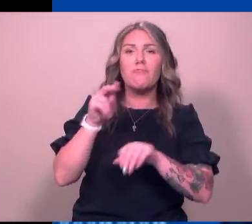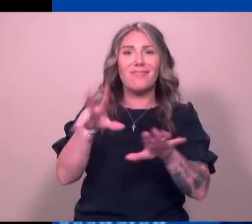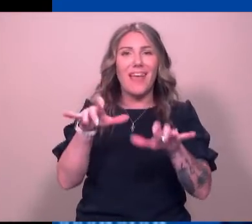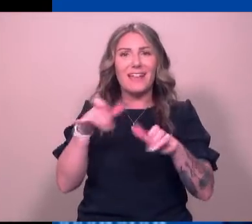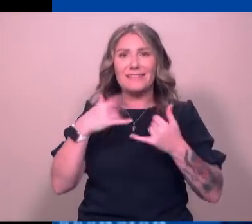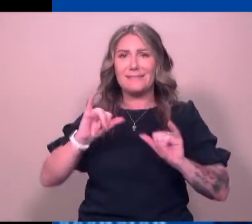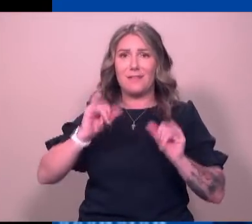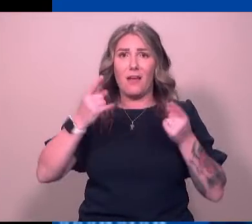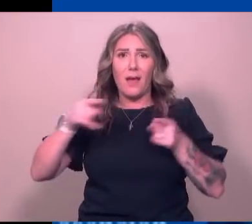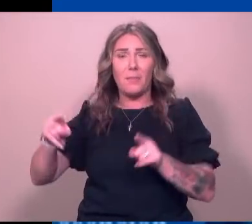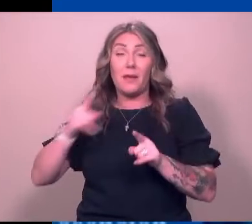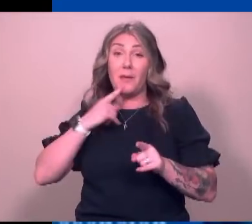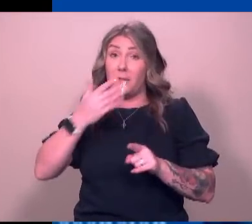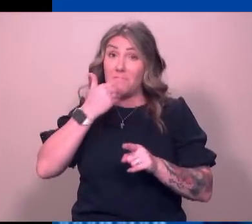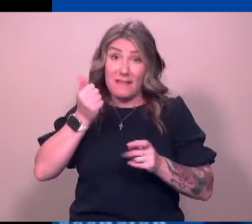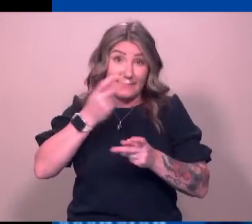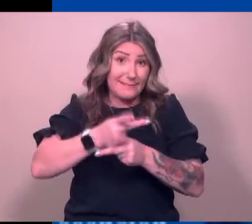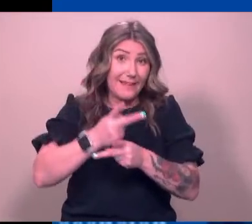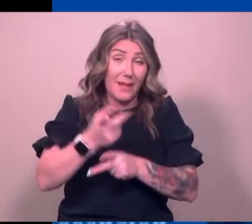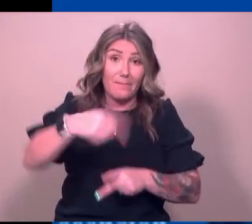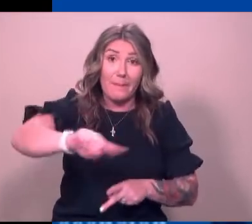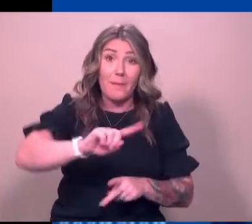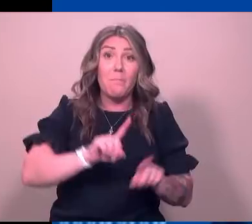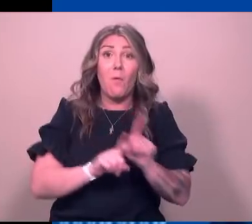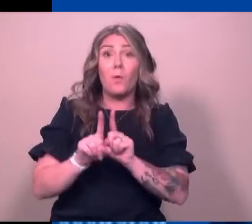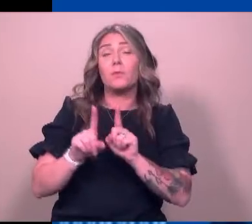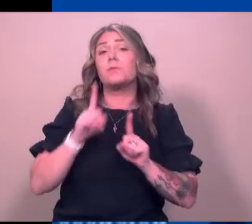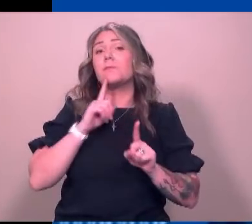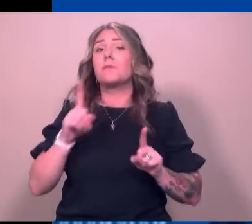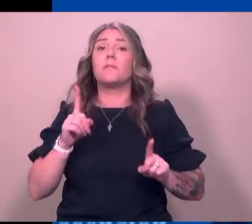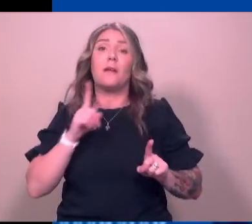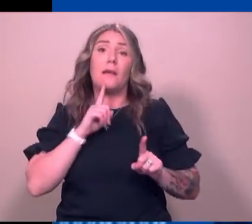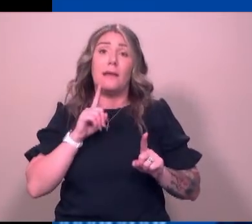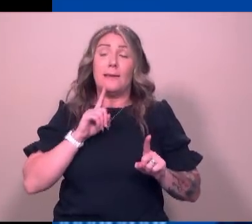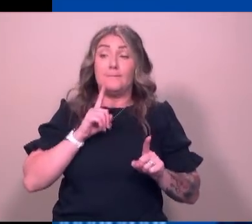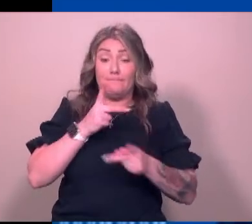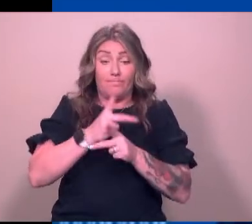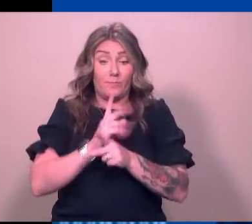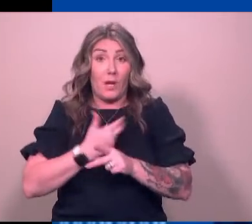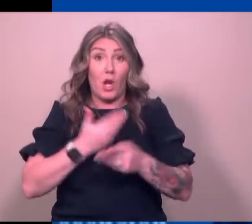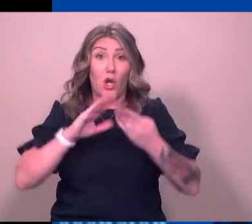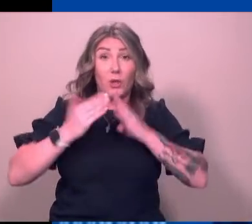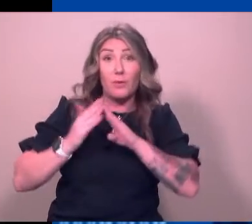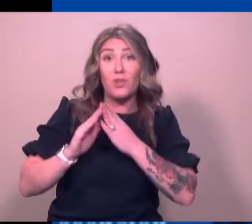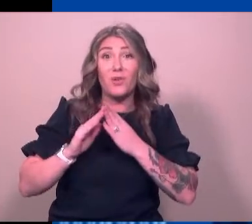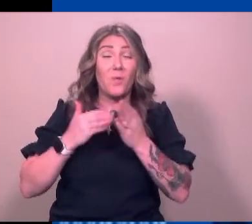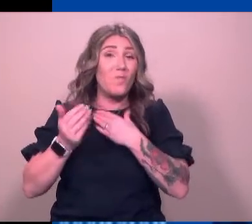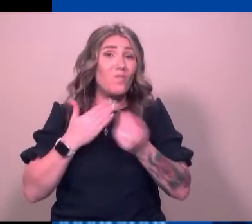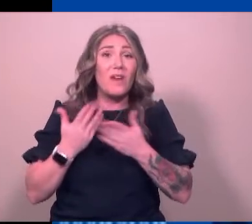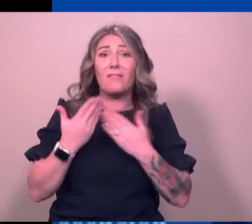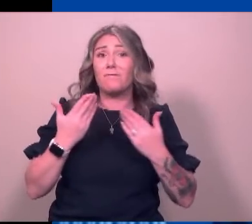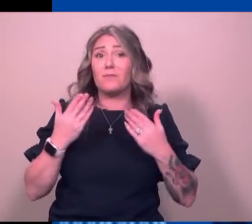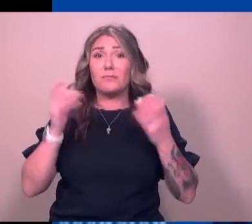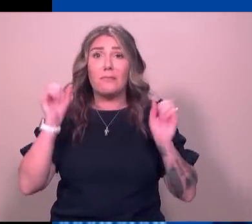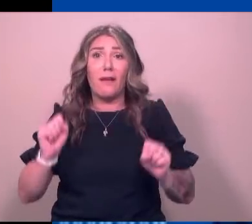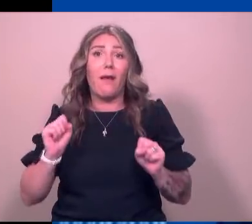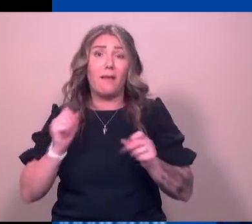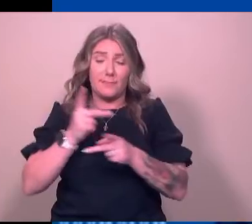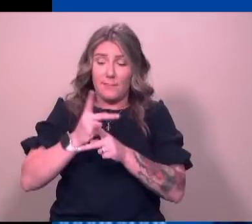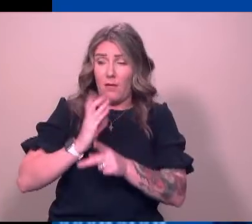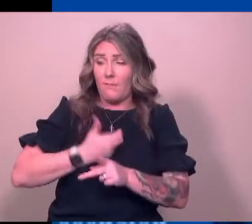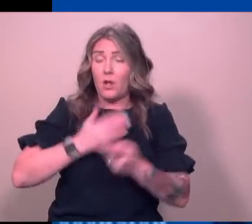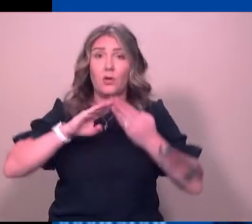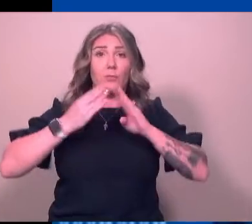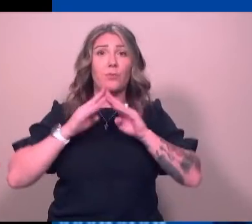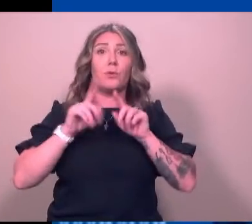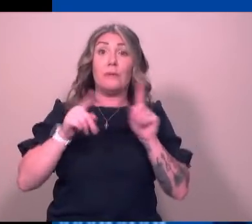we do our best to take care of them. And we're here for our community, and we'll do whatever it takes to take care of our communities. But we do